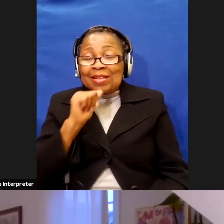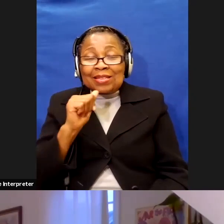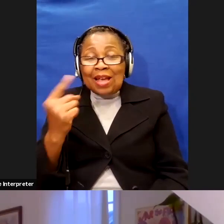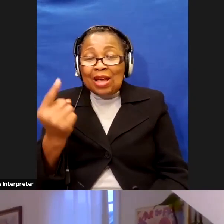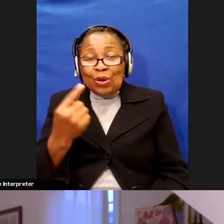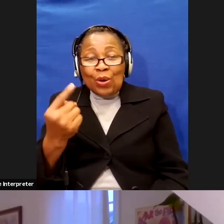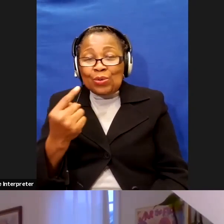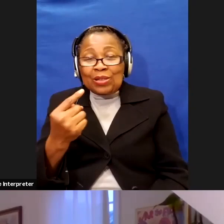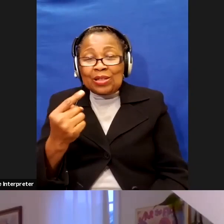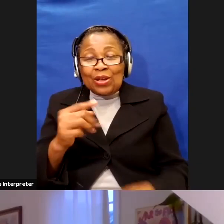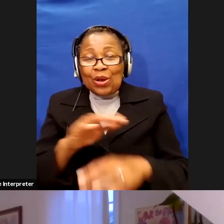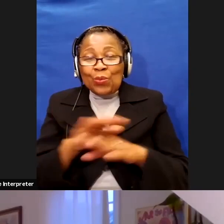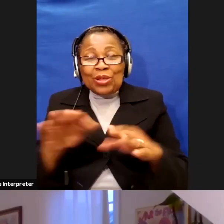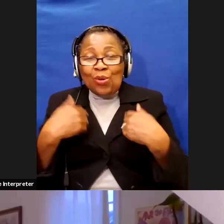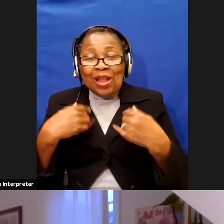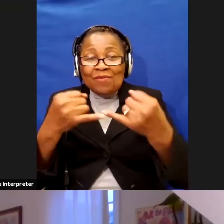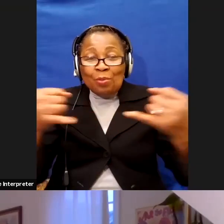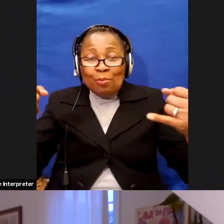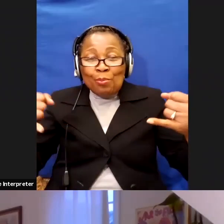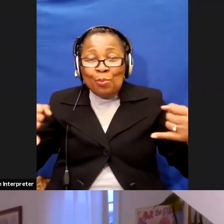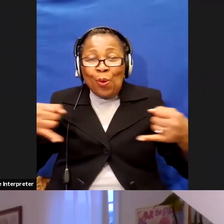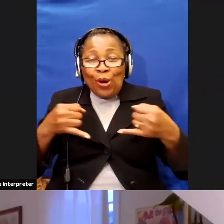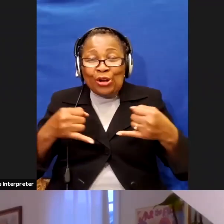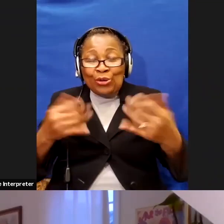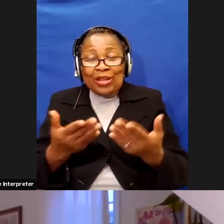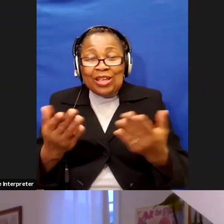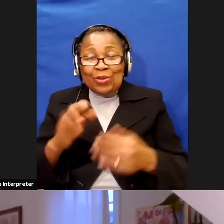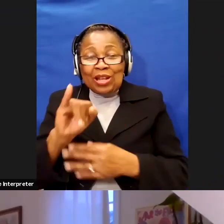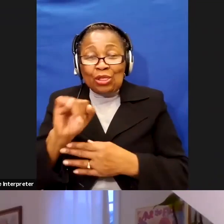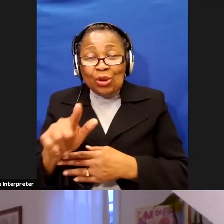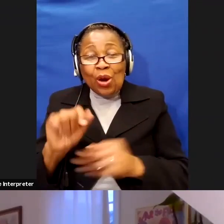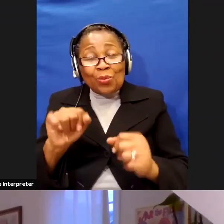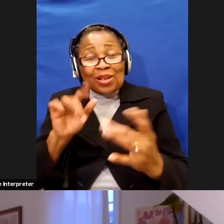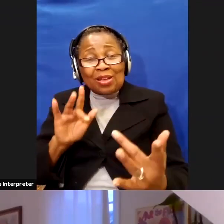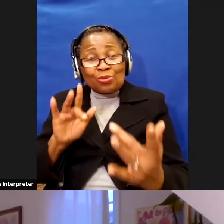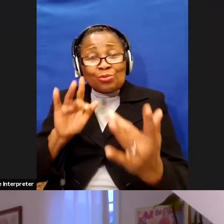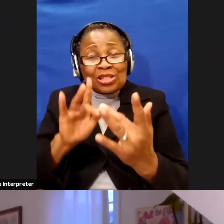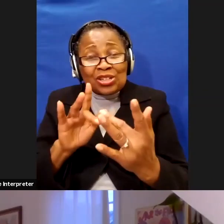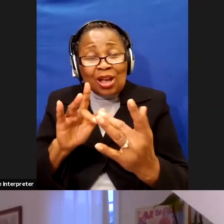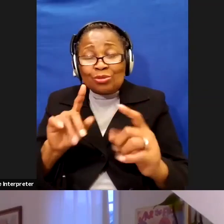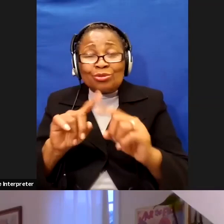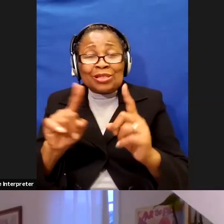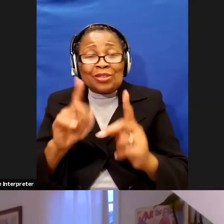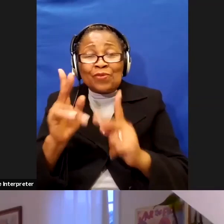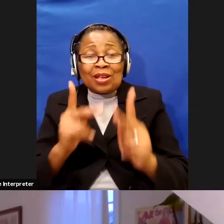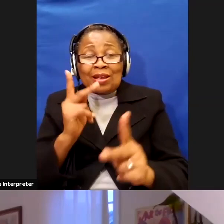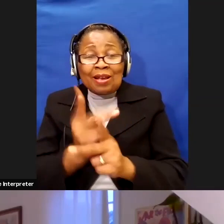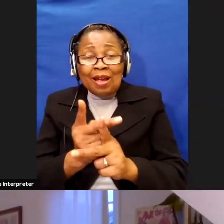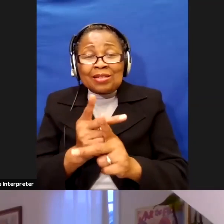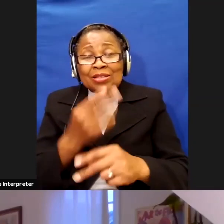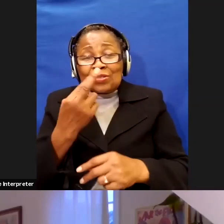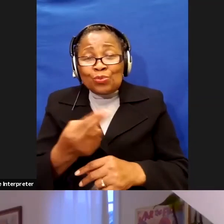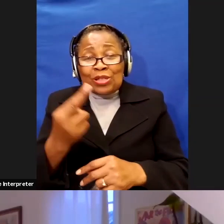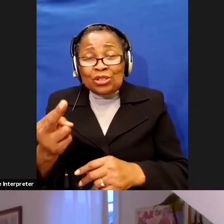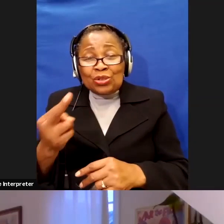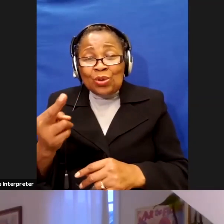we don't have a border around Illinois that doesn't, we can also reach out to all different kinds of, resources that we have